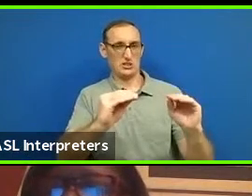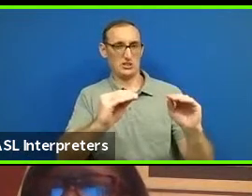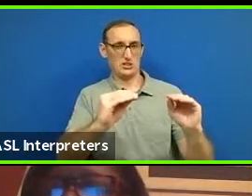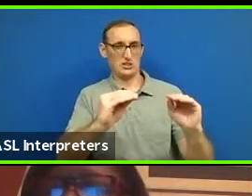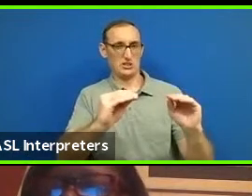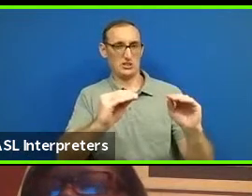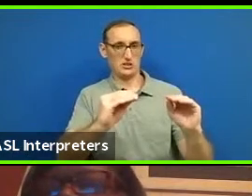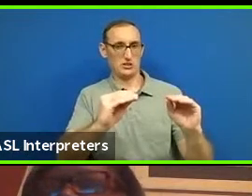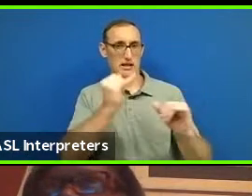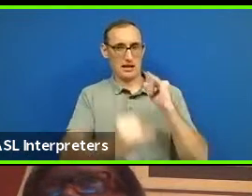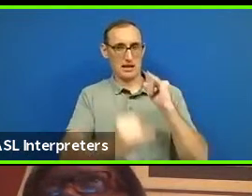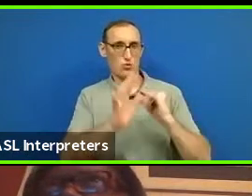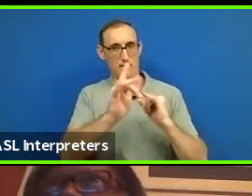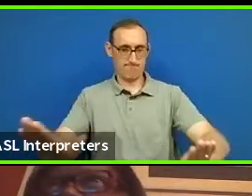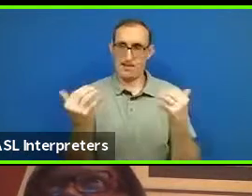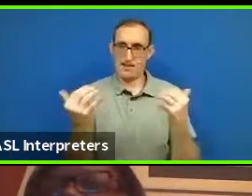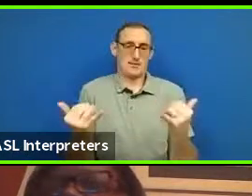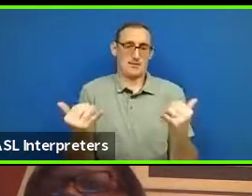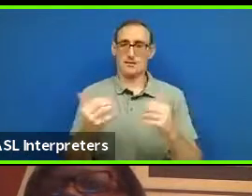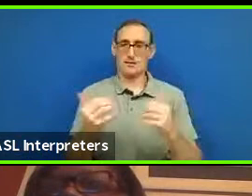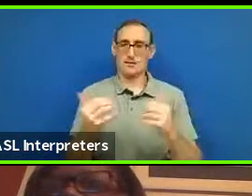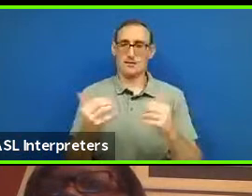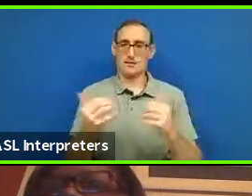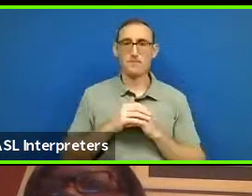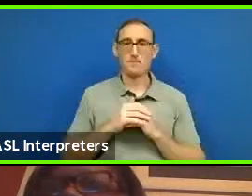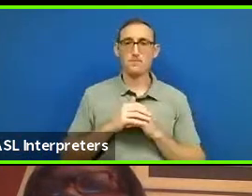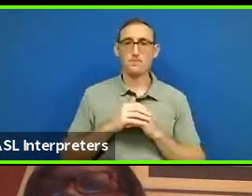the case for our